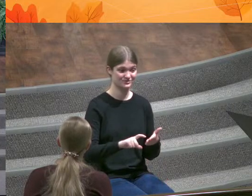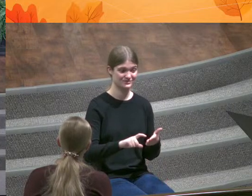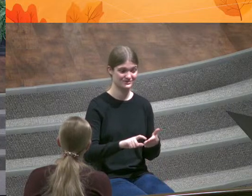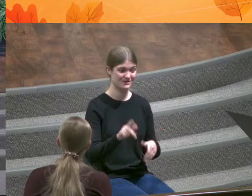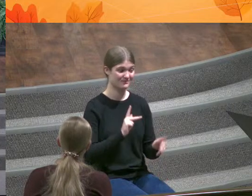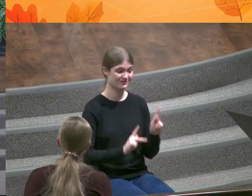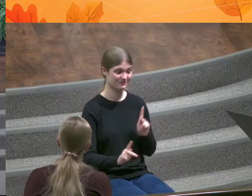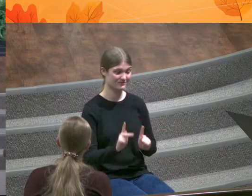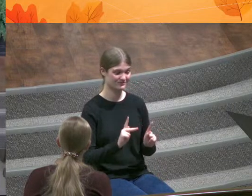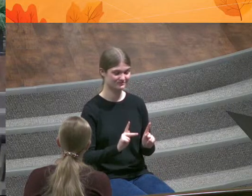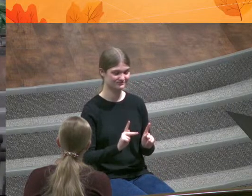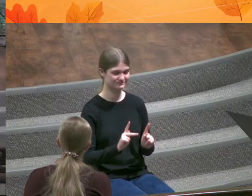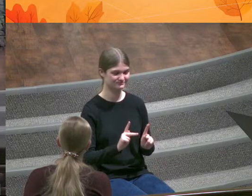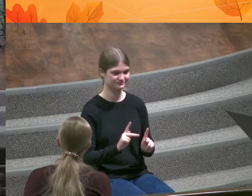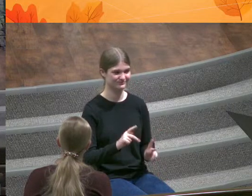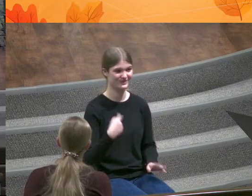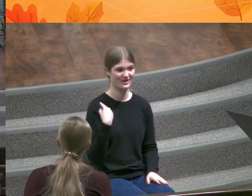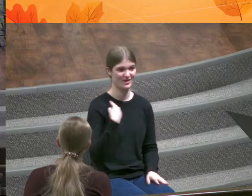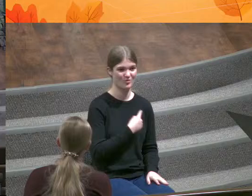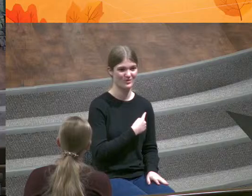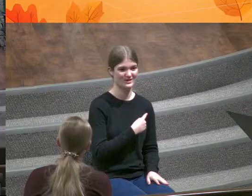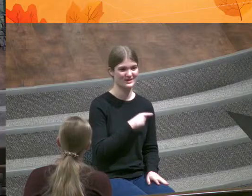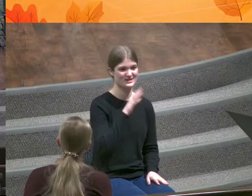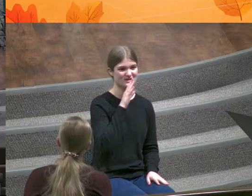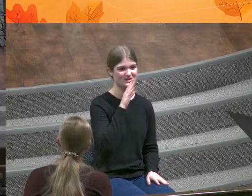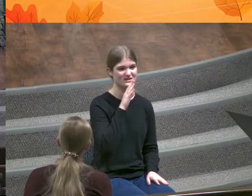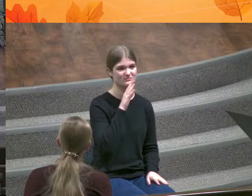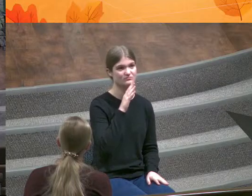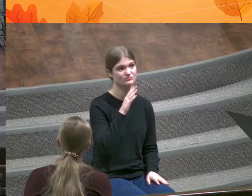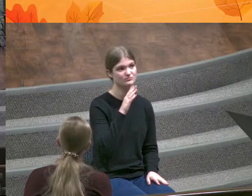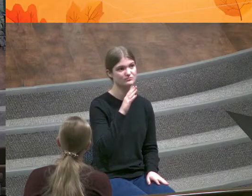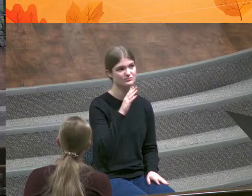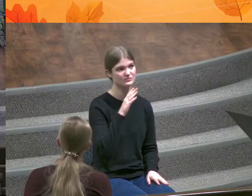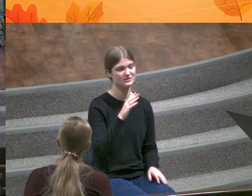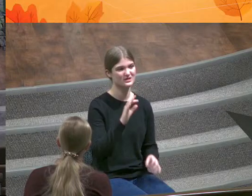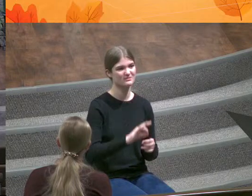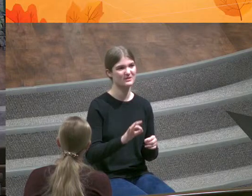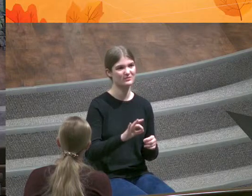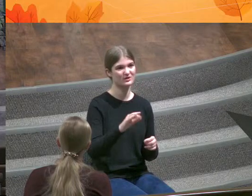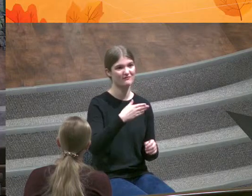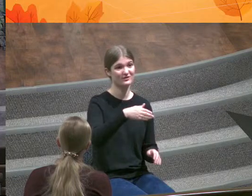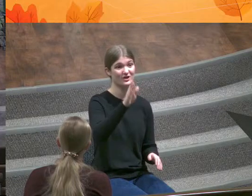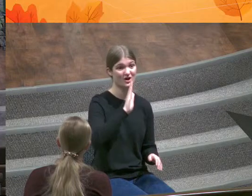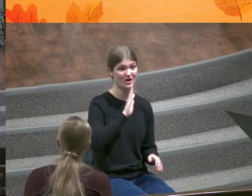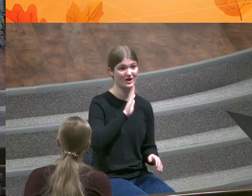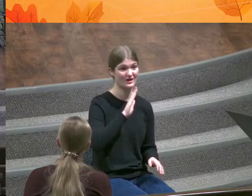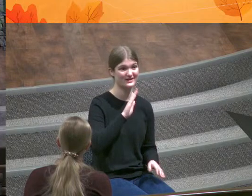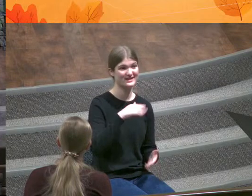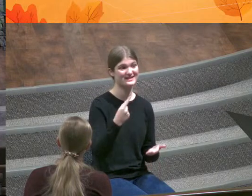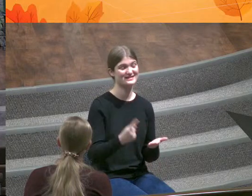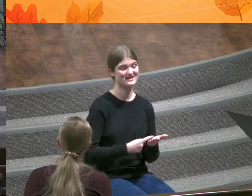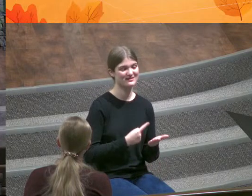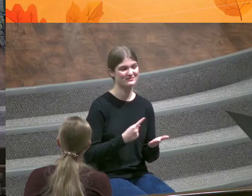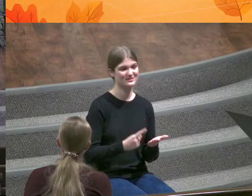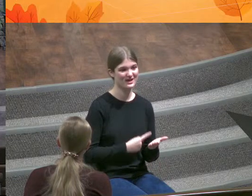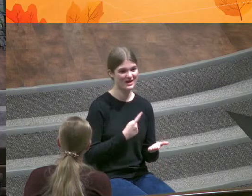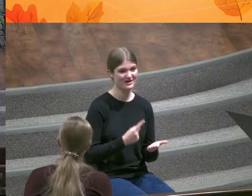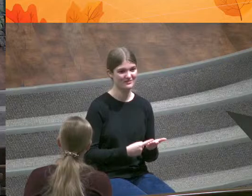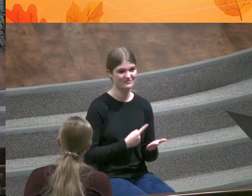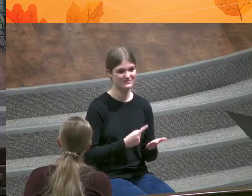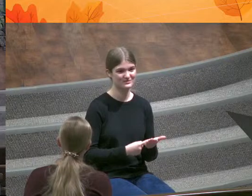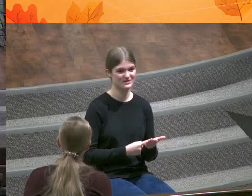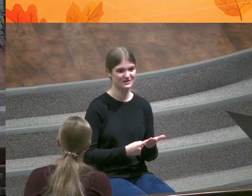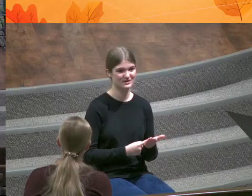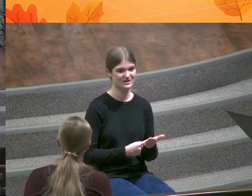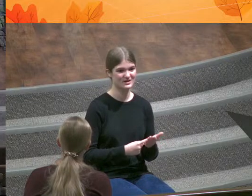Passages, people. We, figuratively speaking, as the people of God, figuratively speaking, we sometimes,